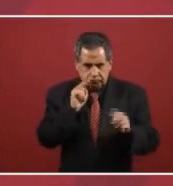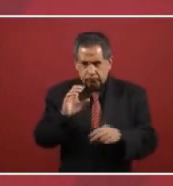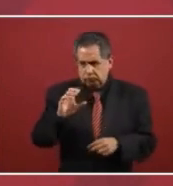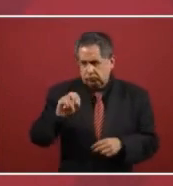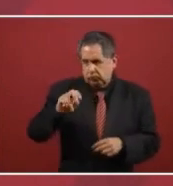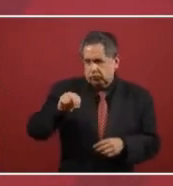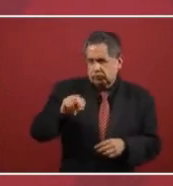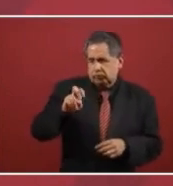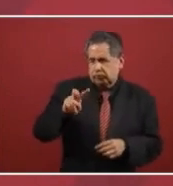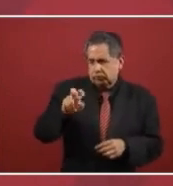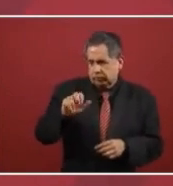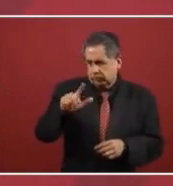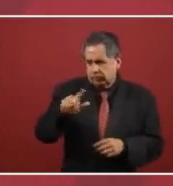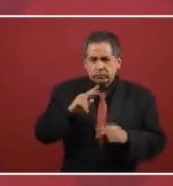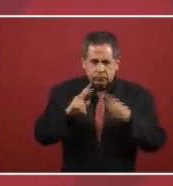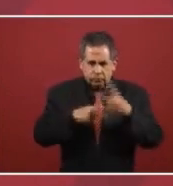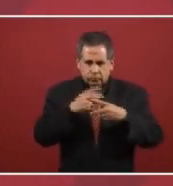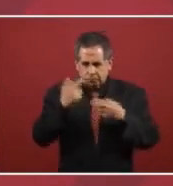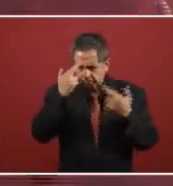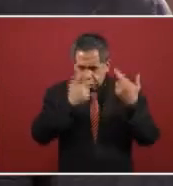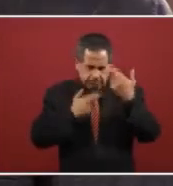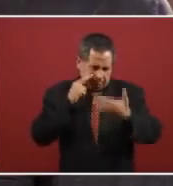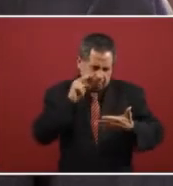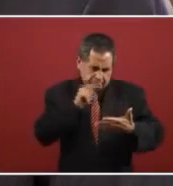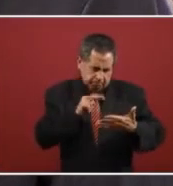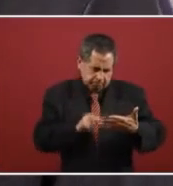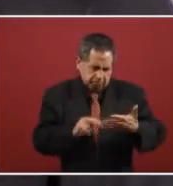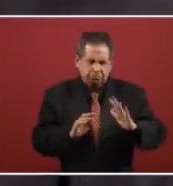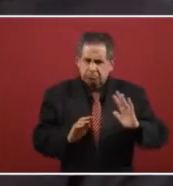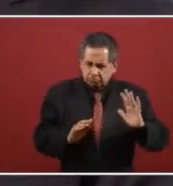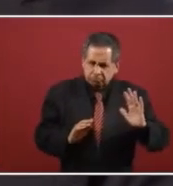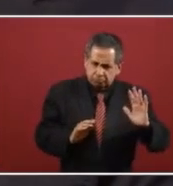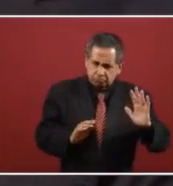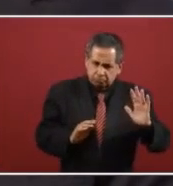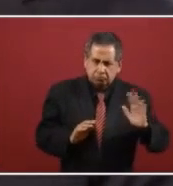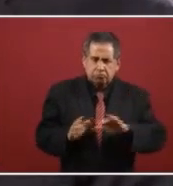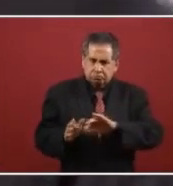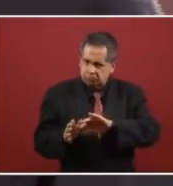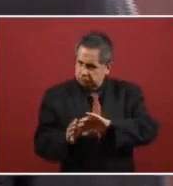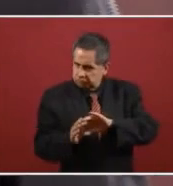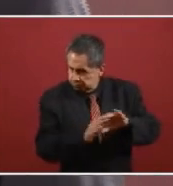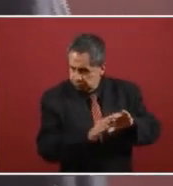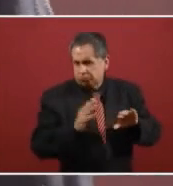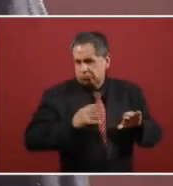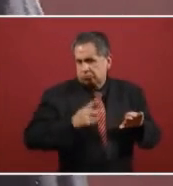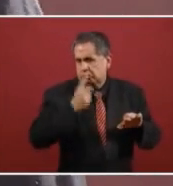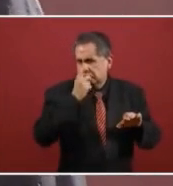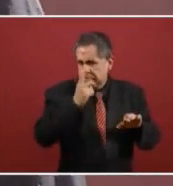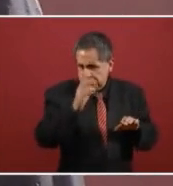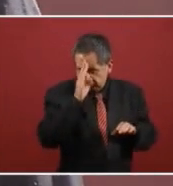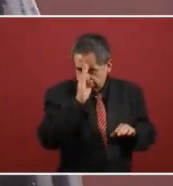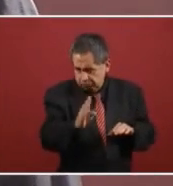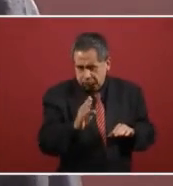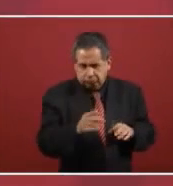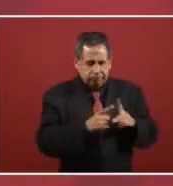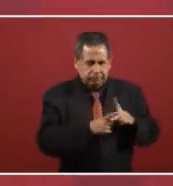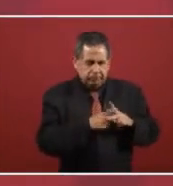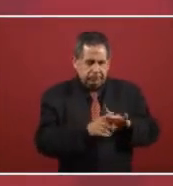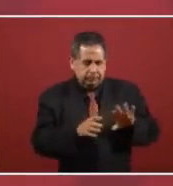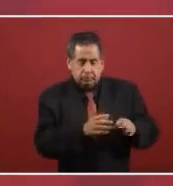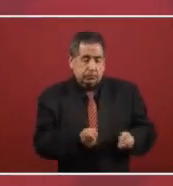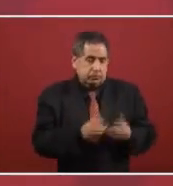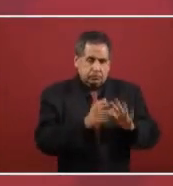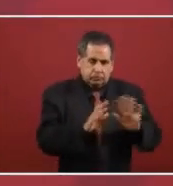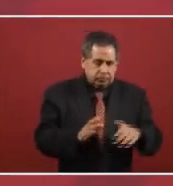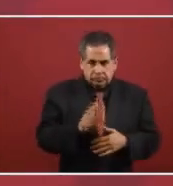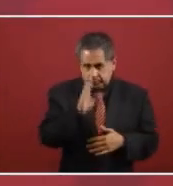Coneval, lo voy a from revisar. Conevat, and I will be Lo looking que that sí le over. puedo decir, What I can tell you is that de los números, regarding the